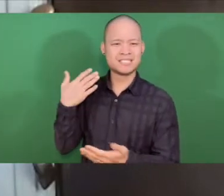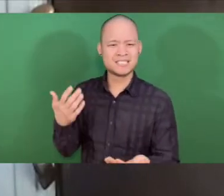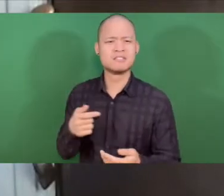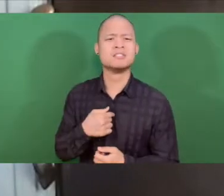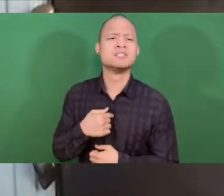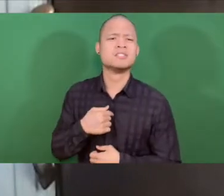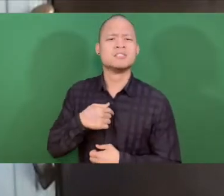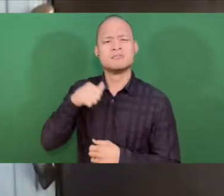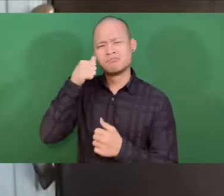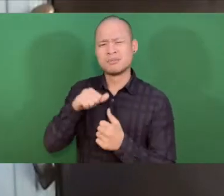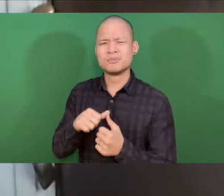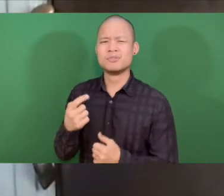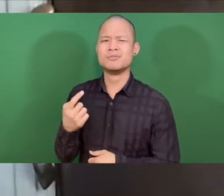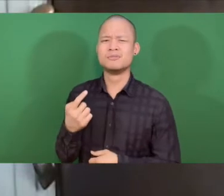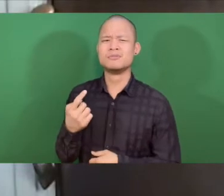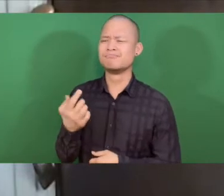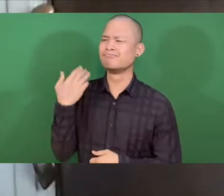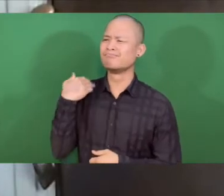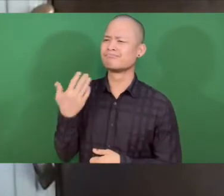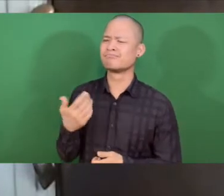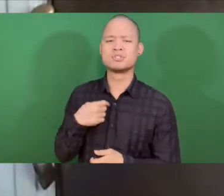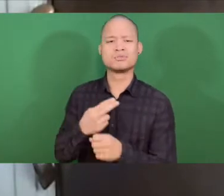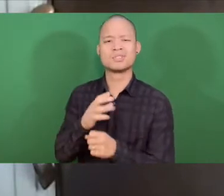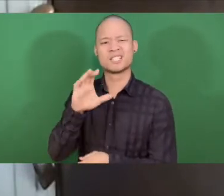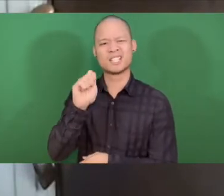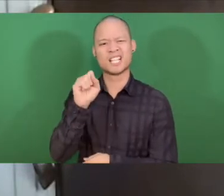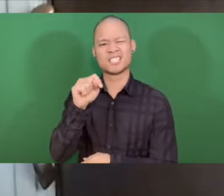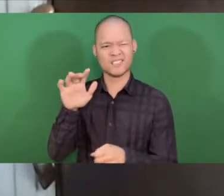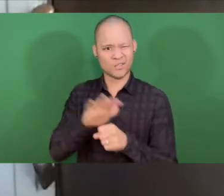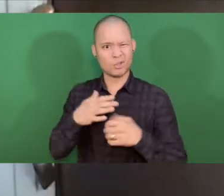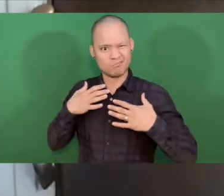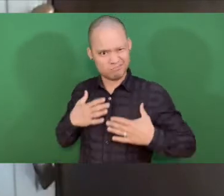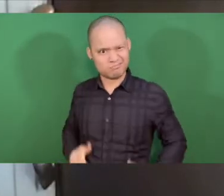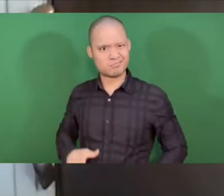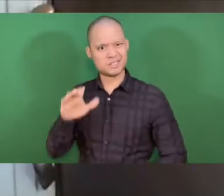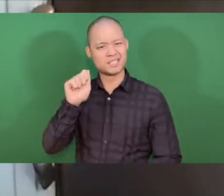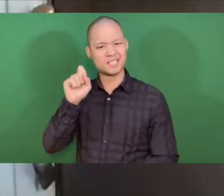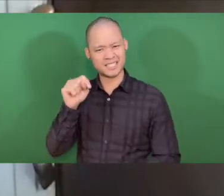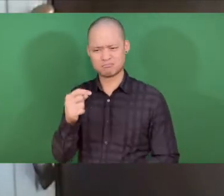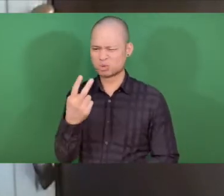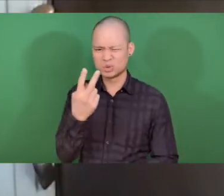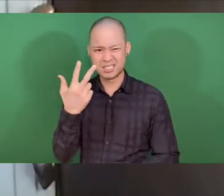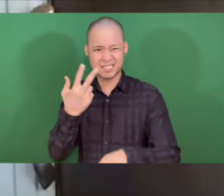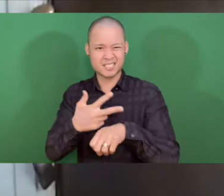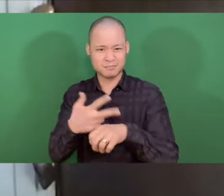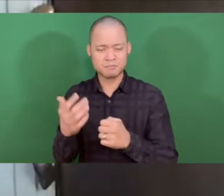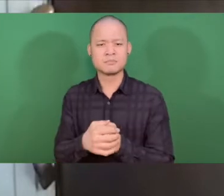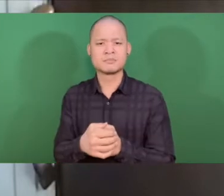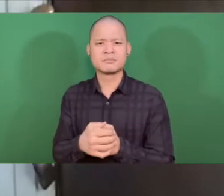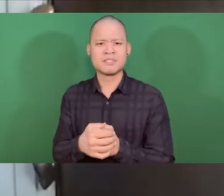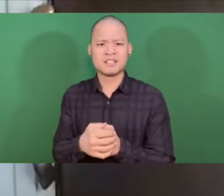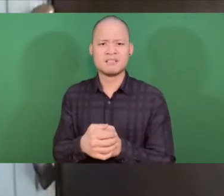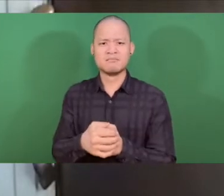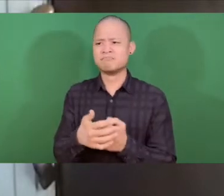remember somebody when I was in a body cast for two or three stretches of up